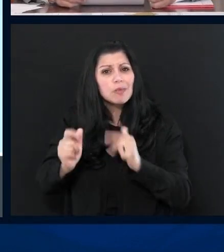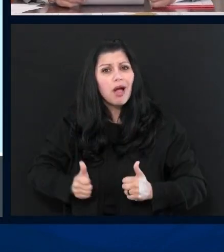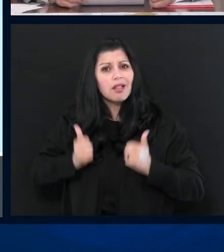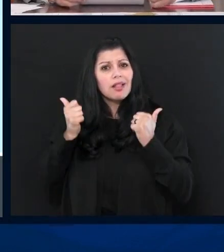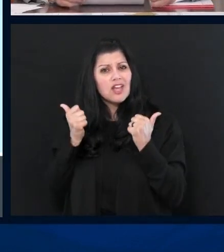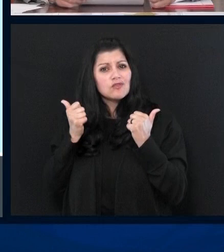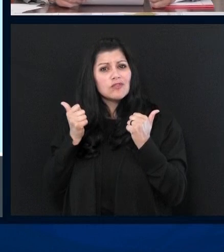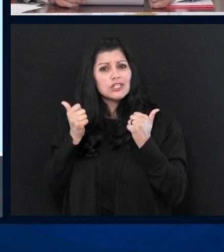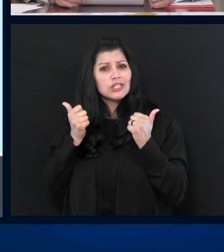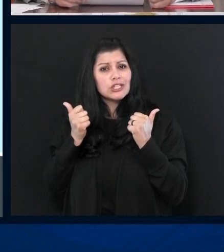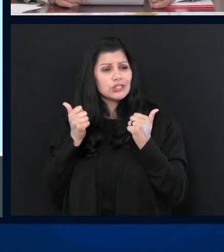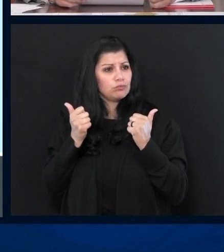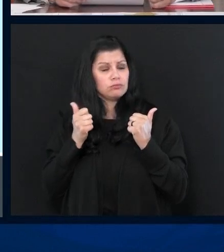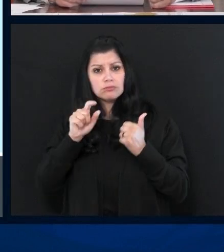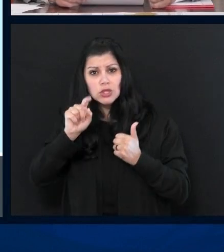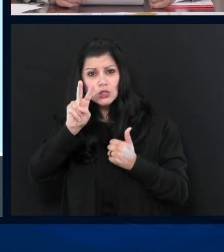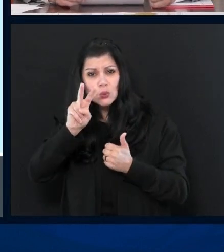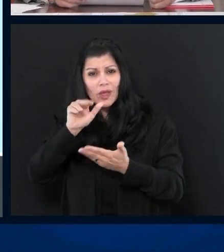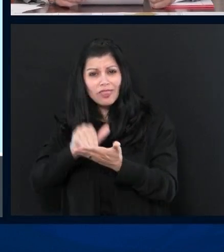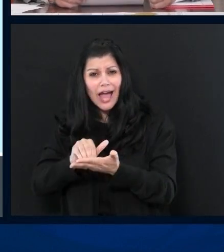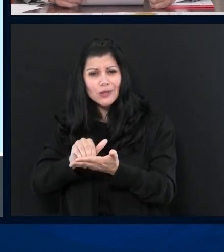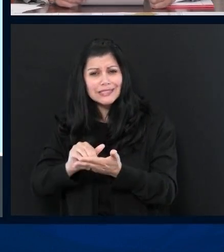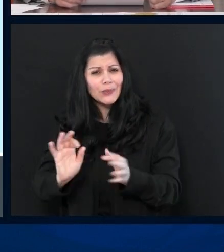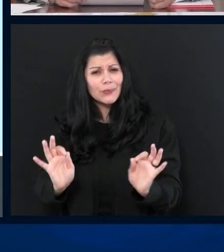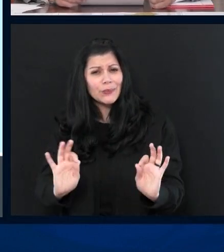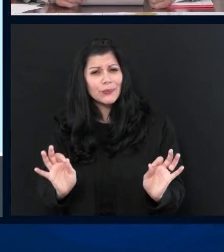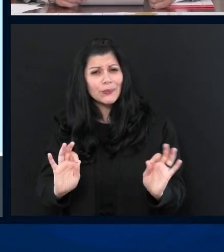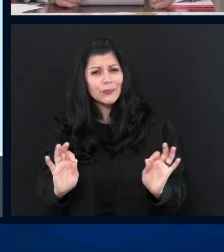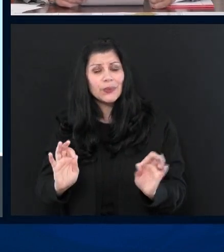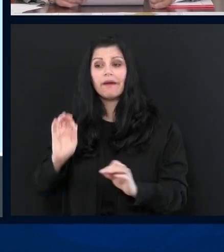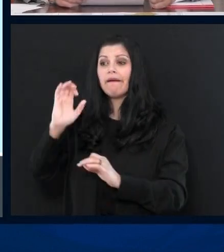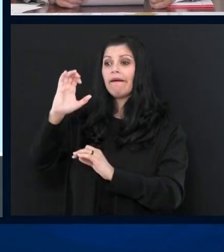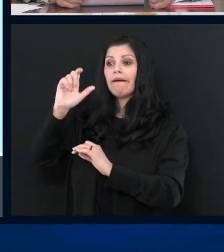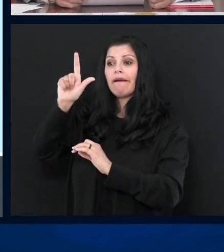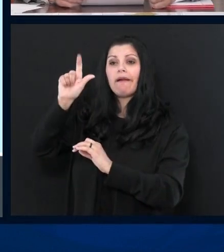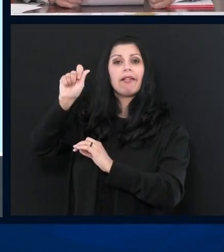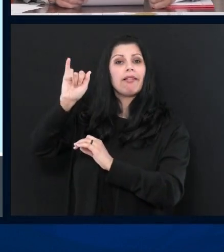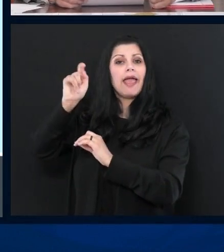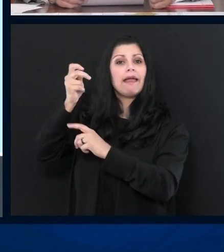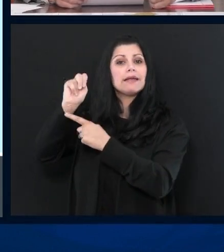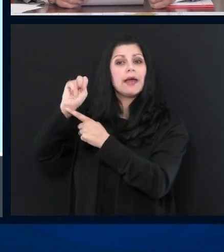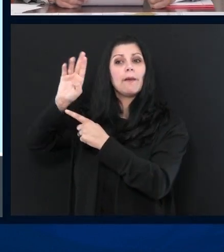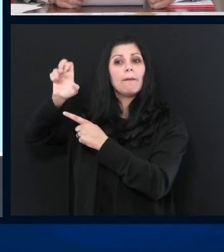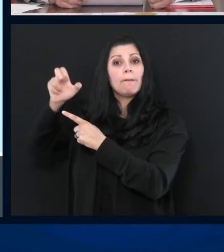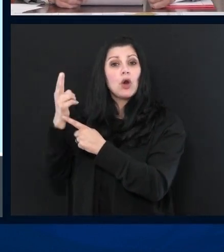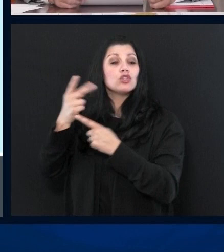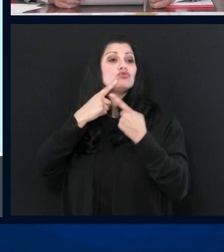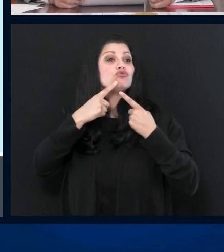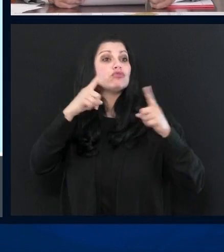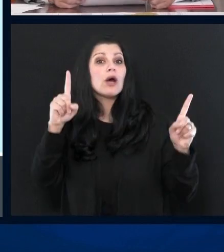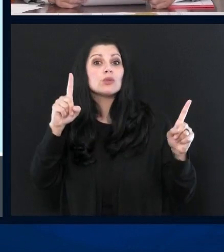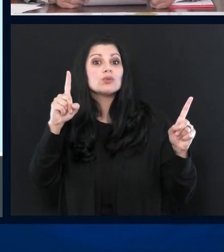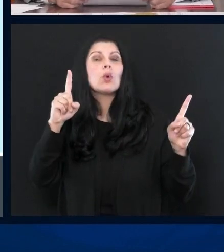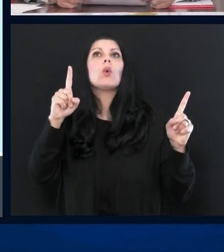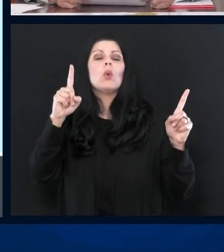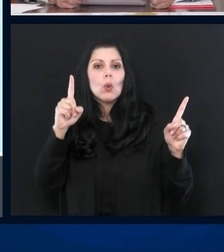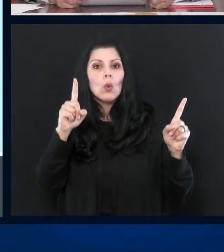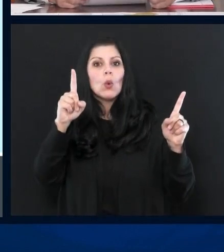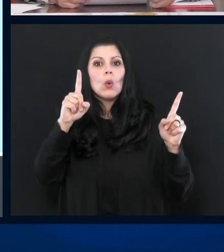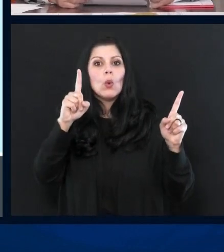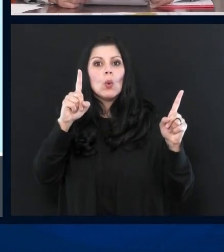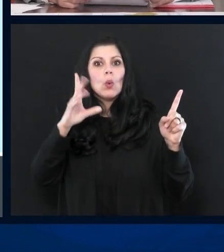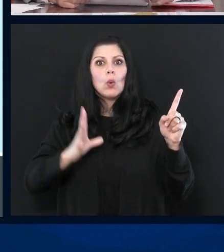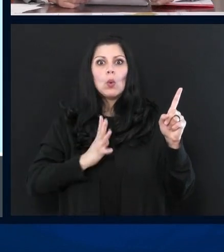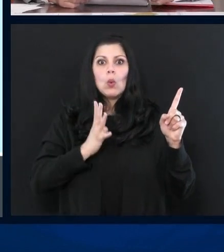2,000 is not very many of them. You heard Clayton Birch said at some point in time it would be great if we got every